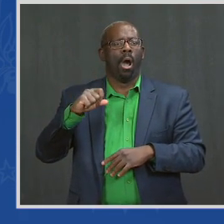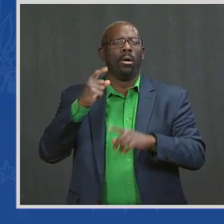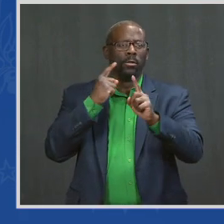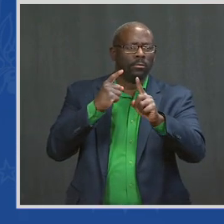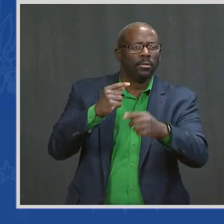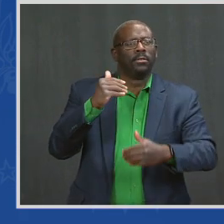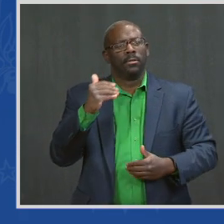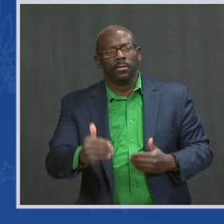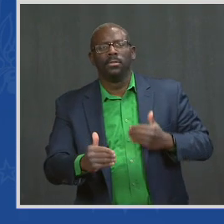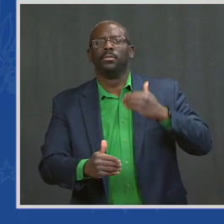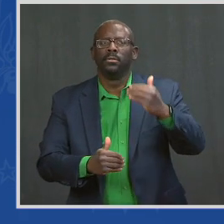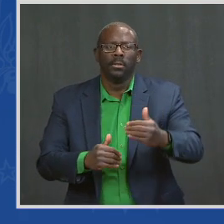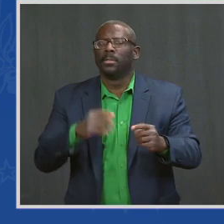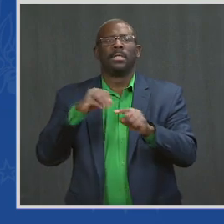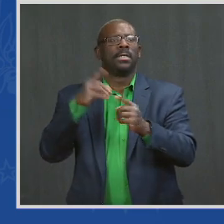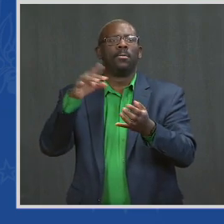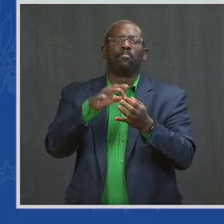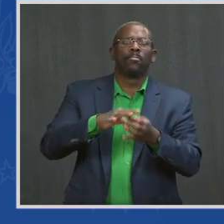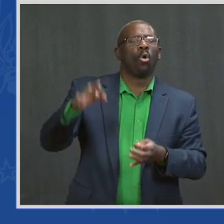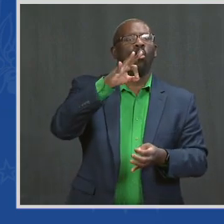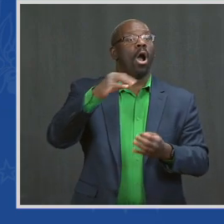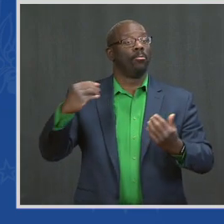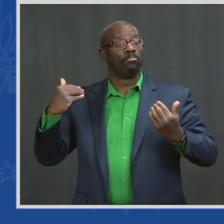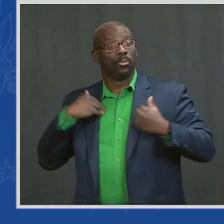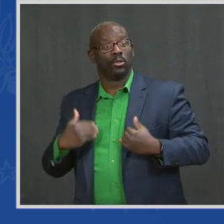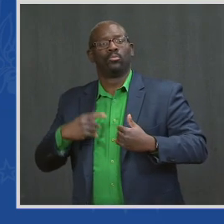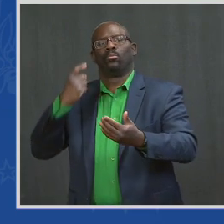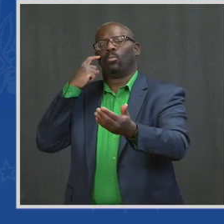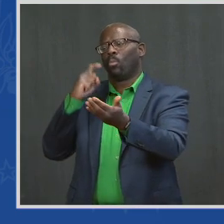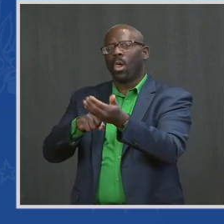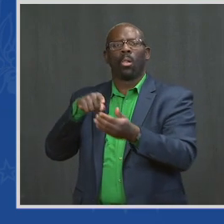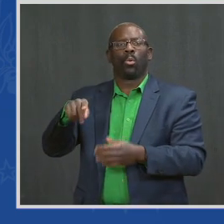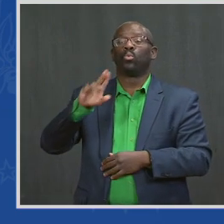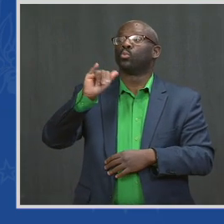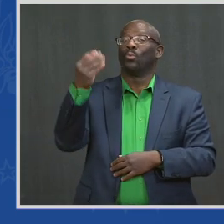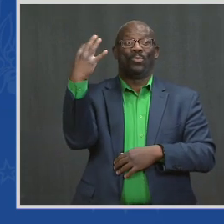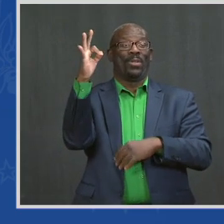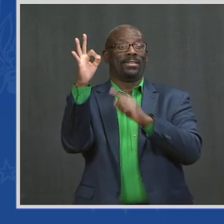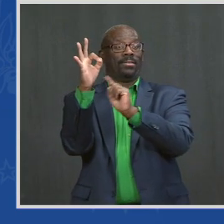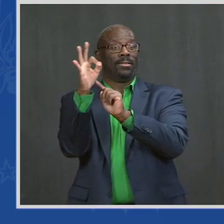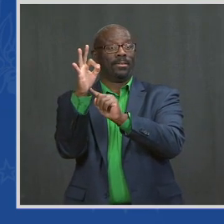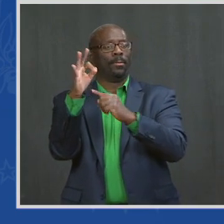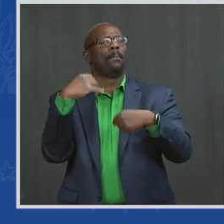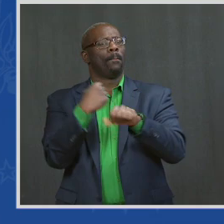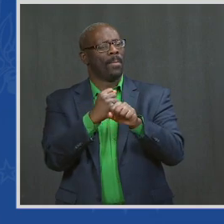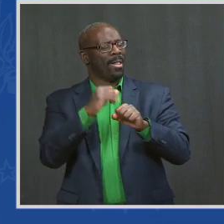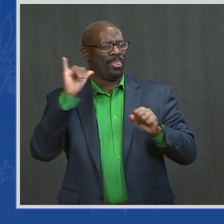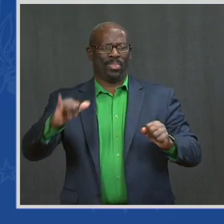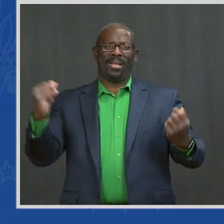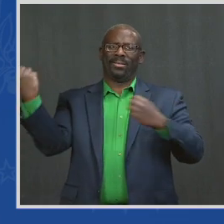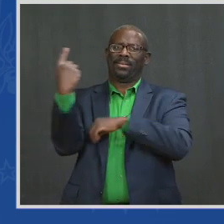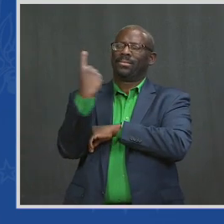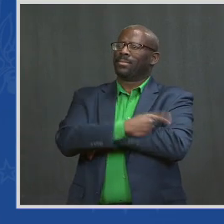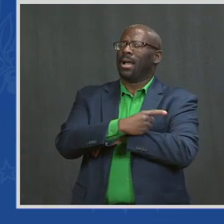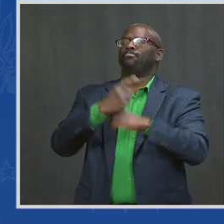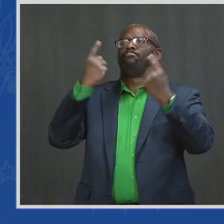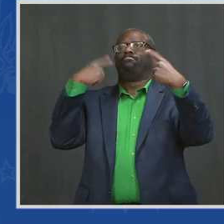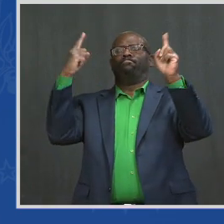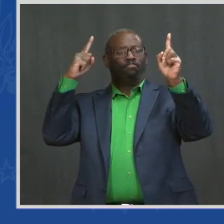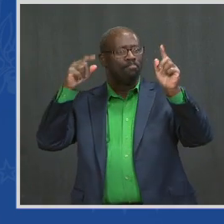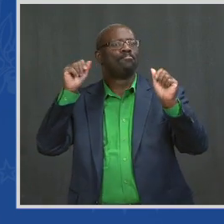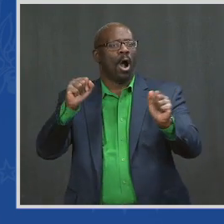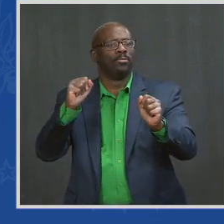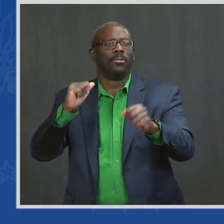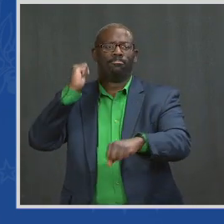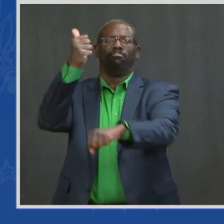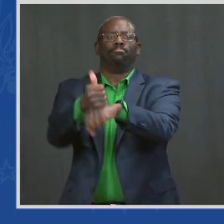Juneteenth, to make this day possible. I ask, once again, we all stand and give her a a warm welcome to the White